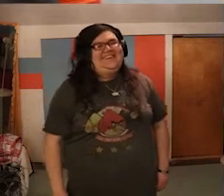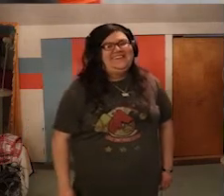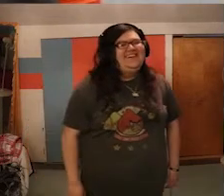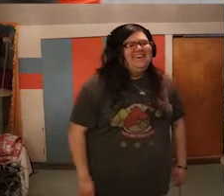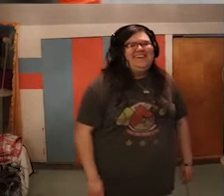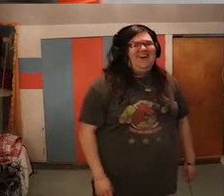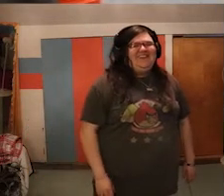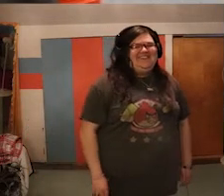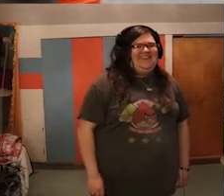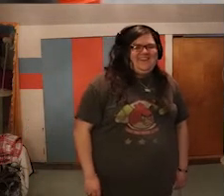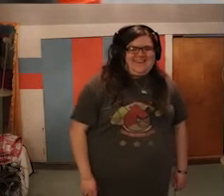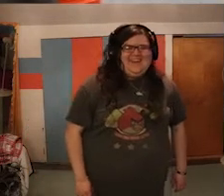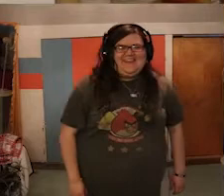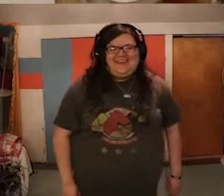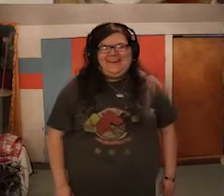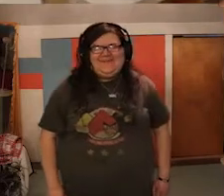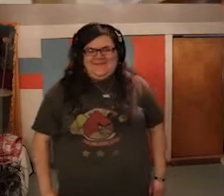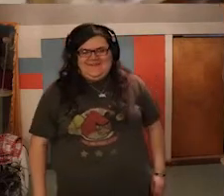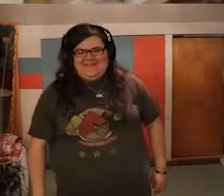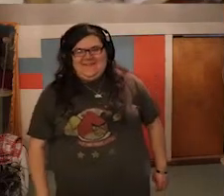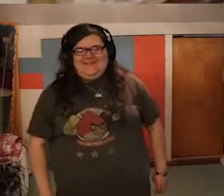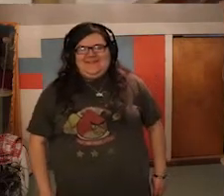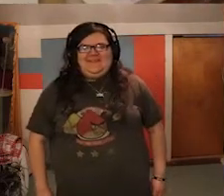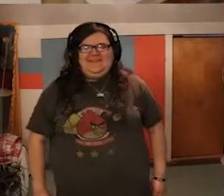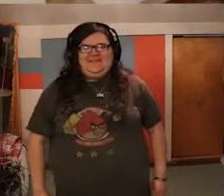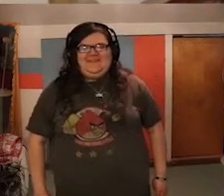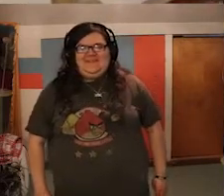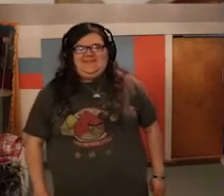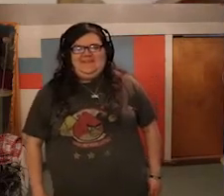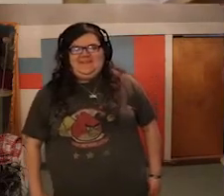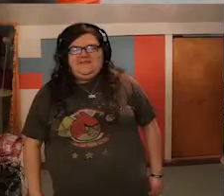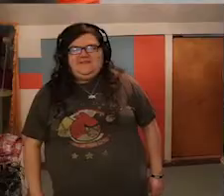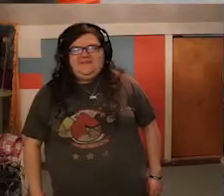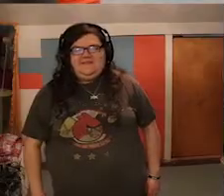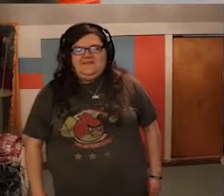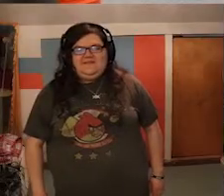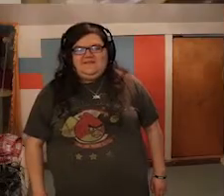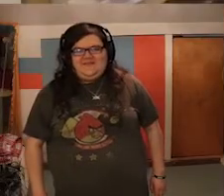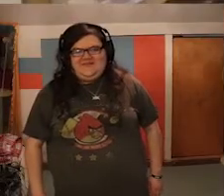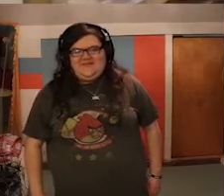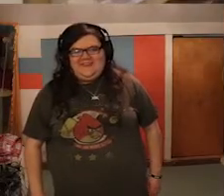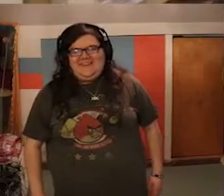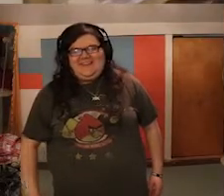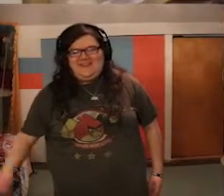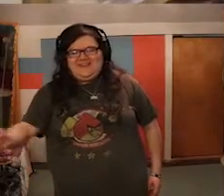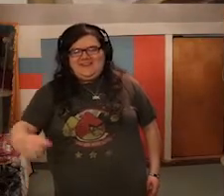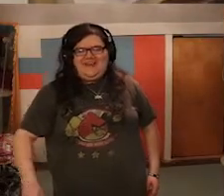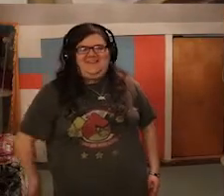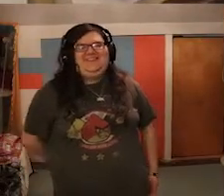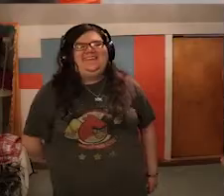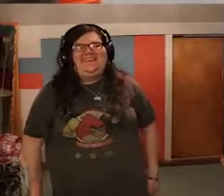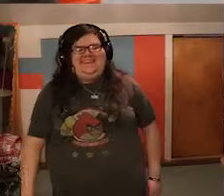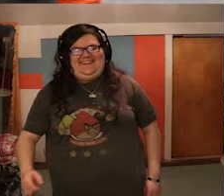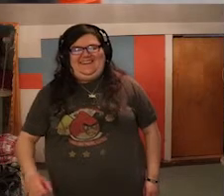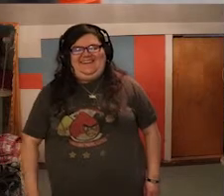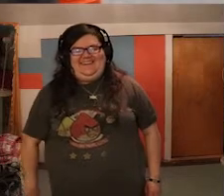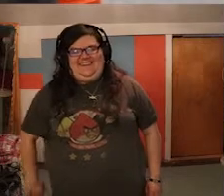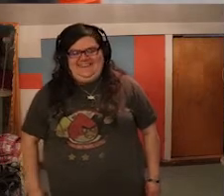No, you didn't. Tell me how to help you. Olive oil over the top as well. Yes, sous chef. Yes, sous chef.